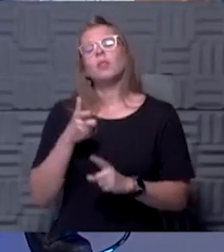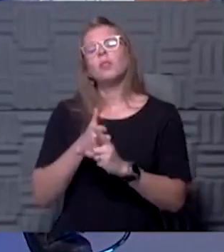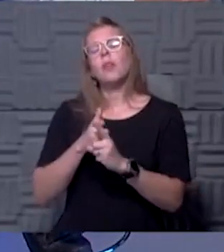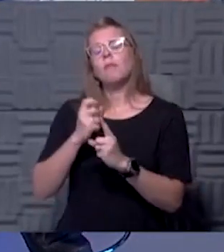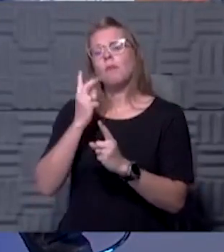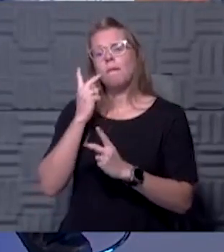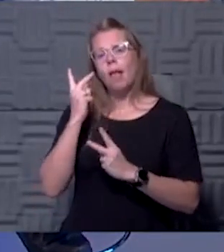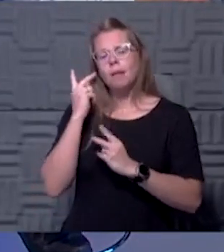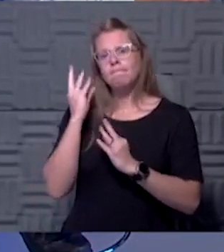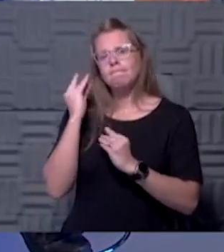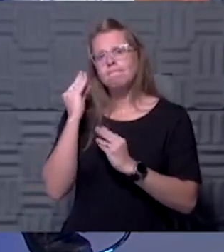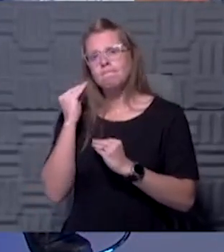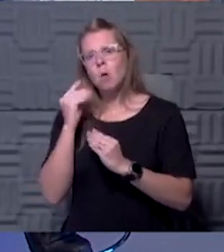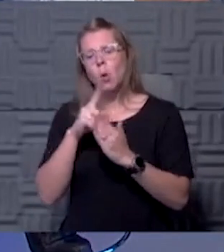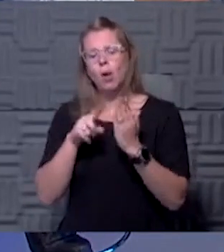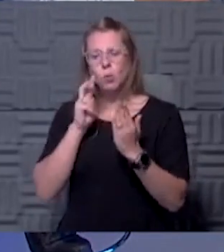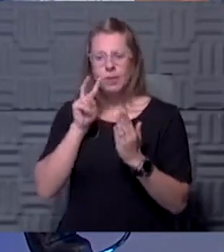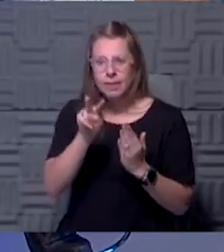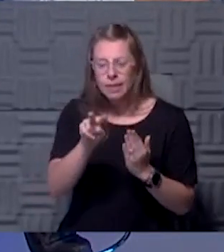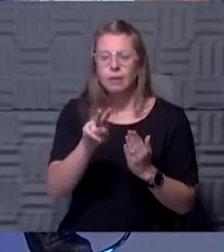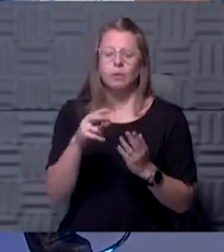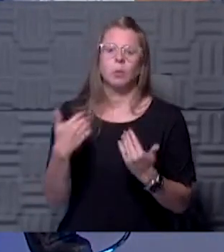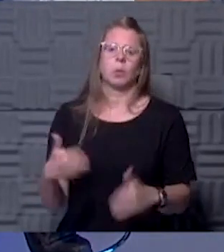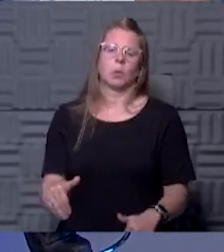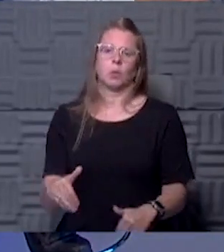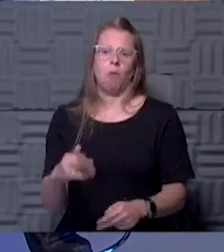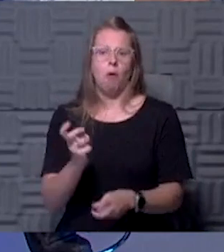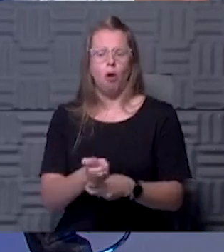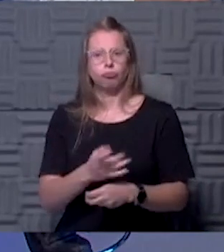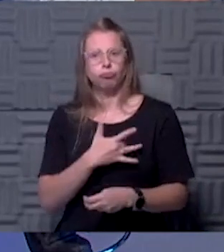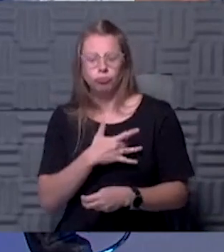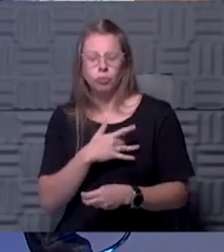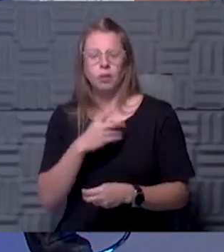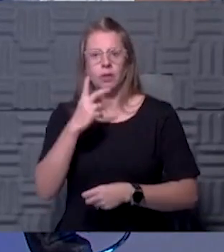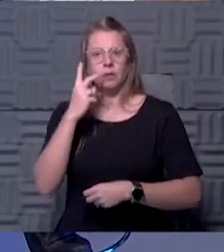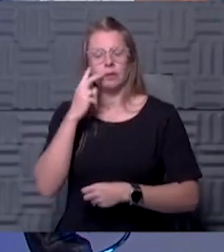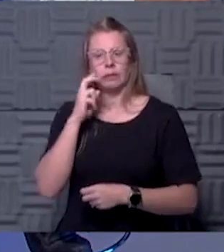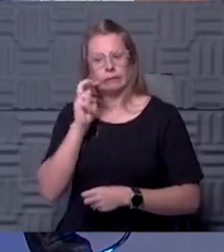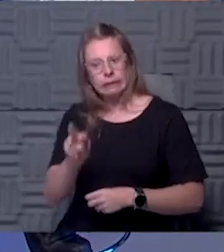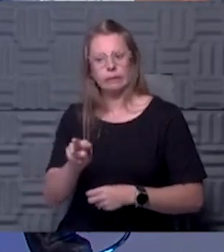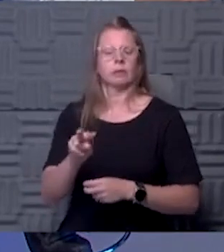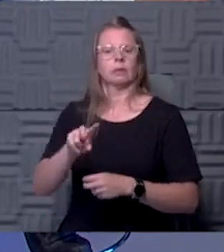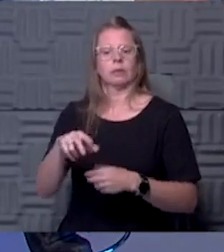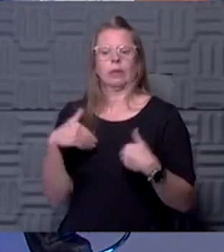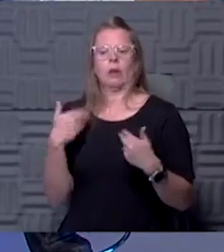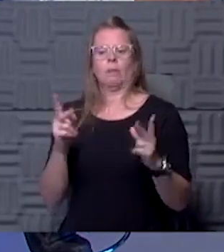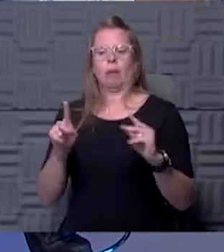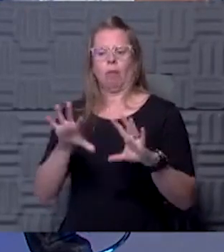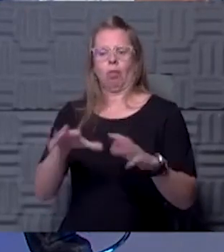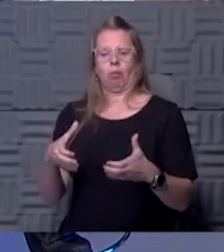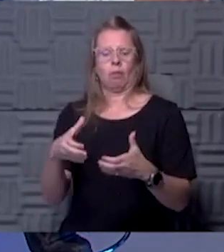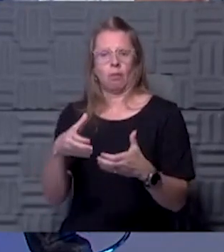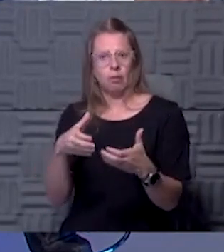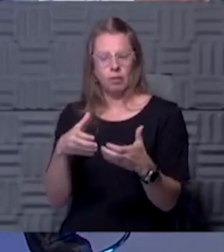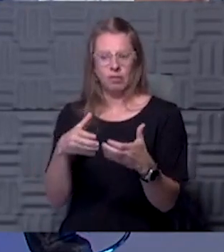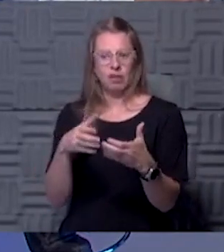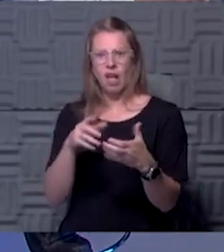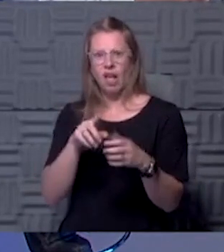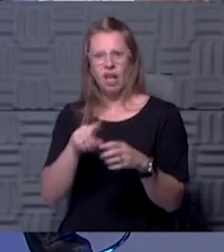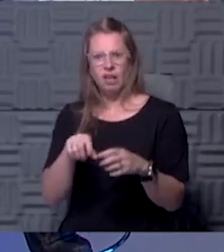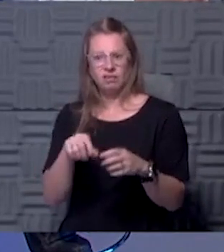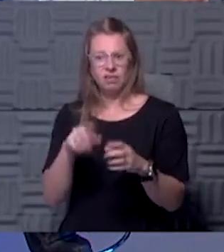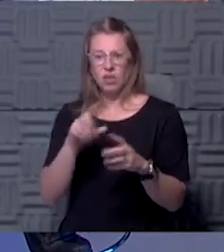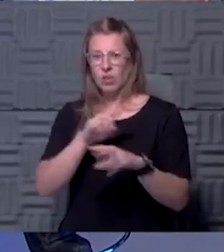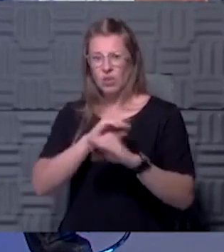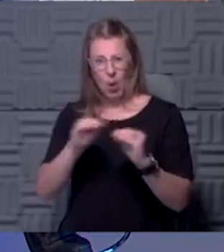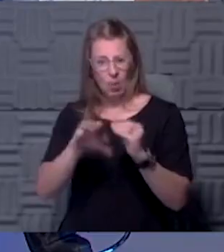what you're seeing up there, that's got to be hard because you're seeing younger people and some of them who didn't have all the same level of underlying disease as part of